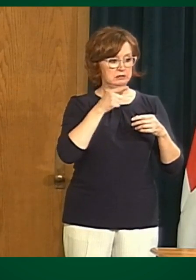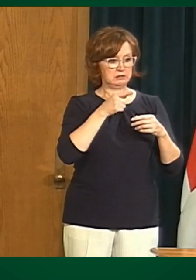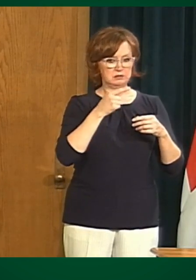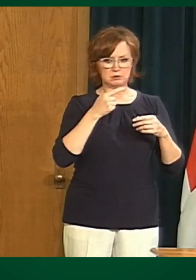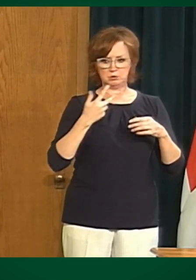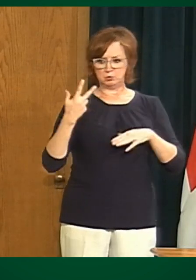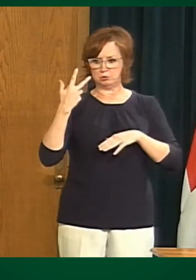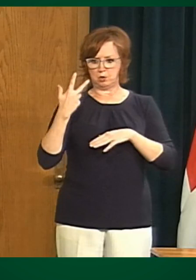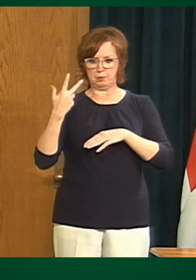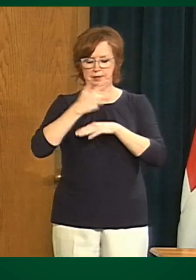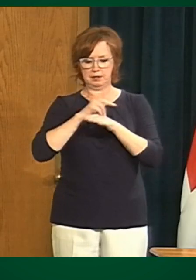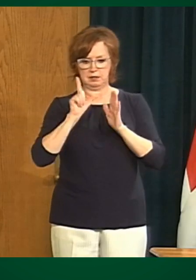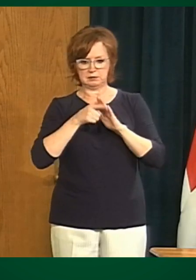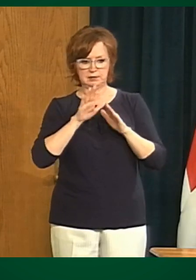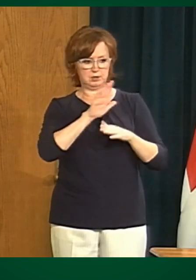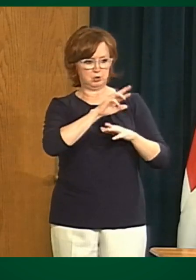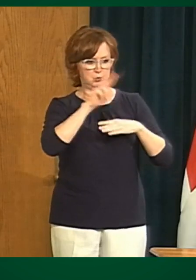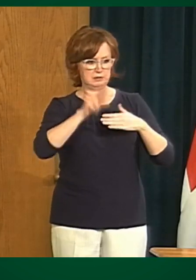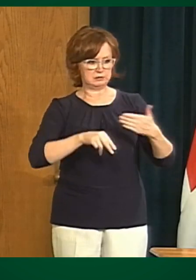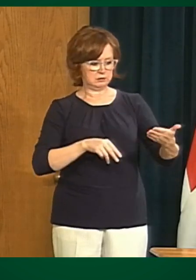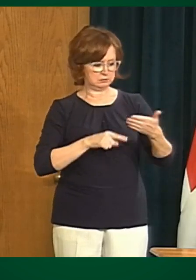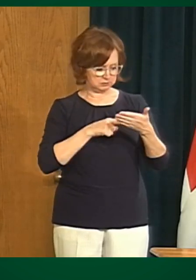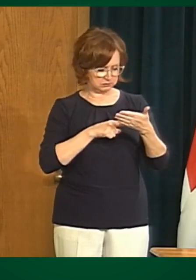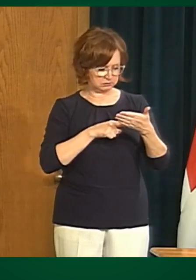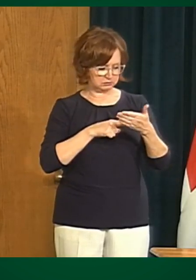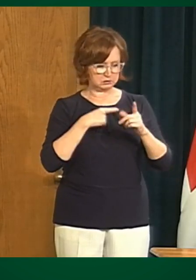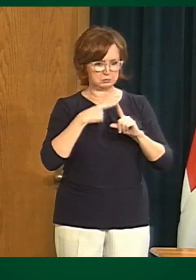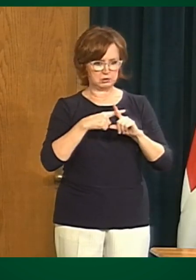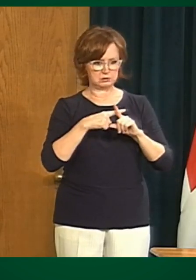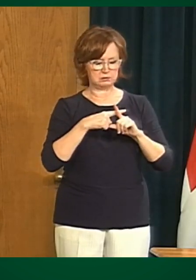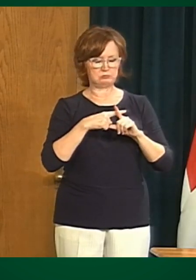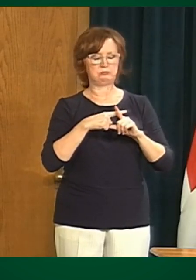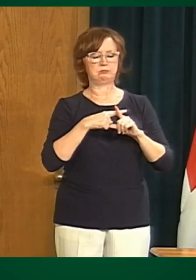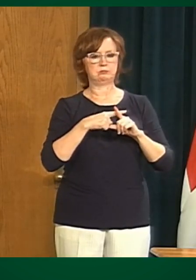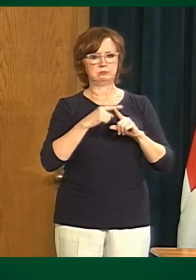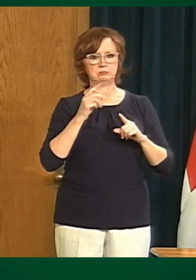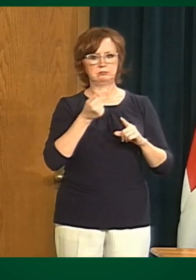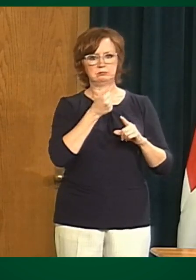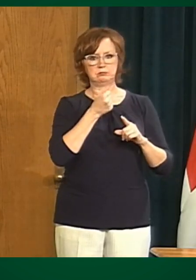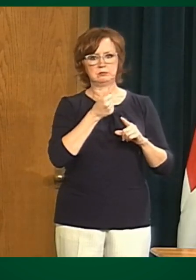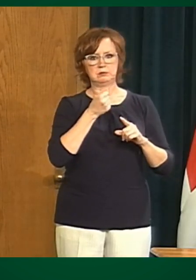That's one thing. The second thing is that